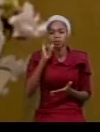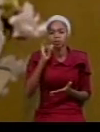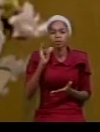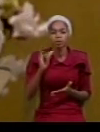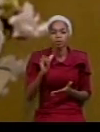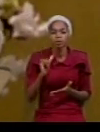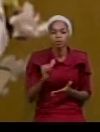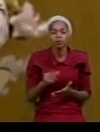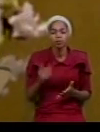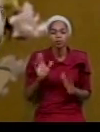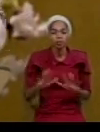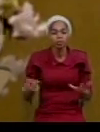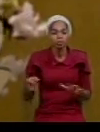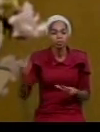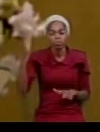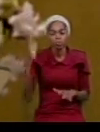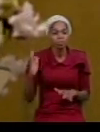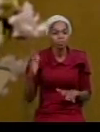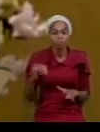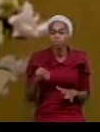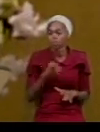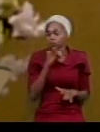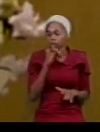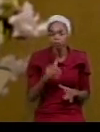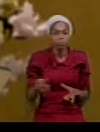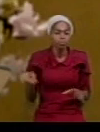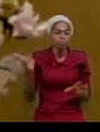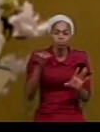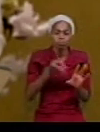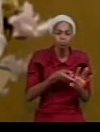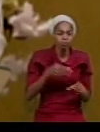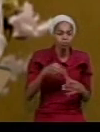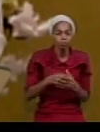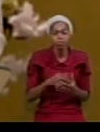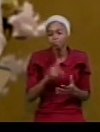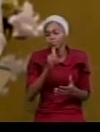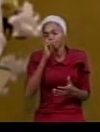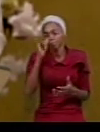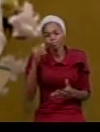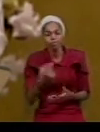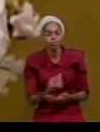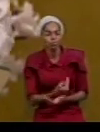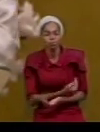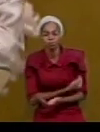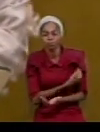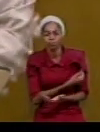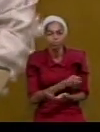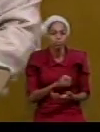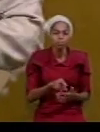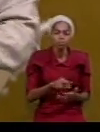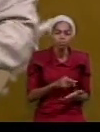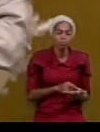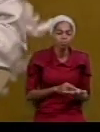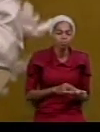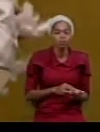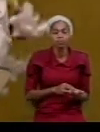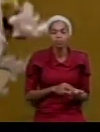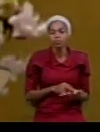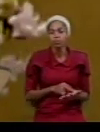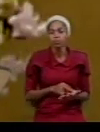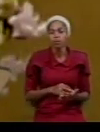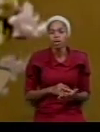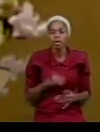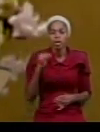intoxicating substance, including drugs, recreational drugs, hard drugs, whatever. Finally, we learned that Jesus